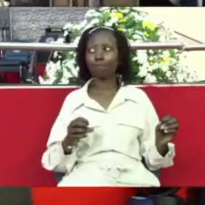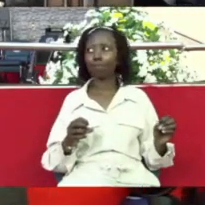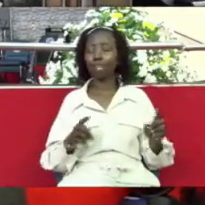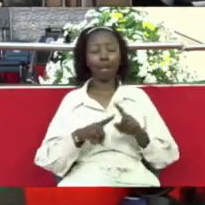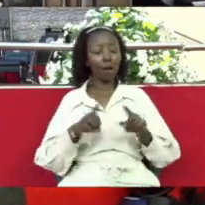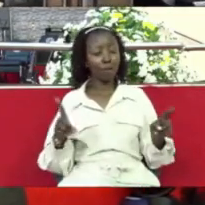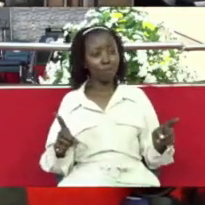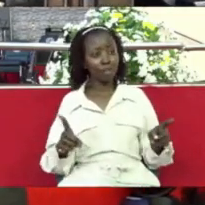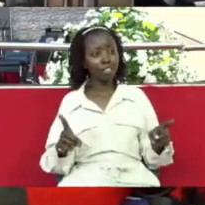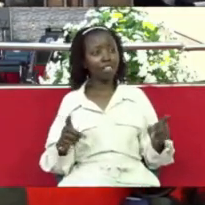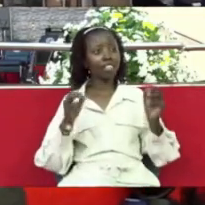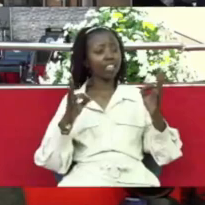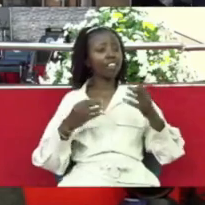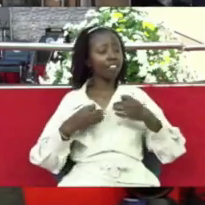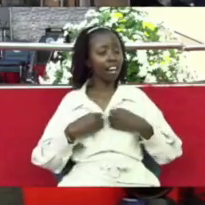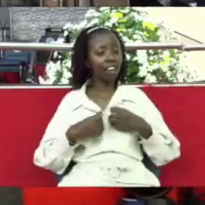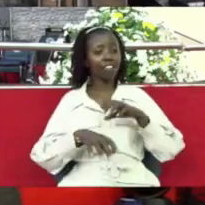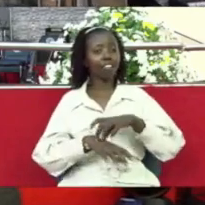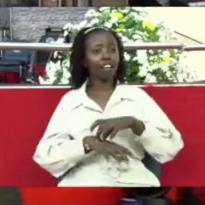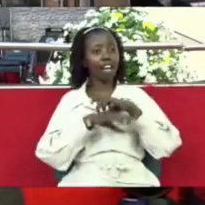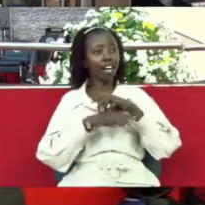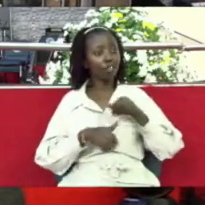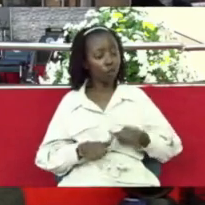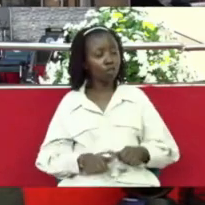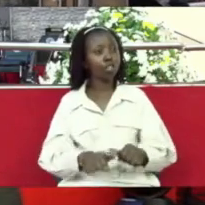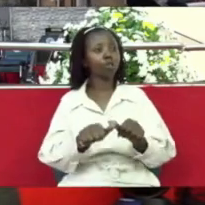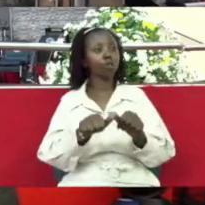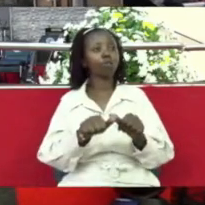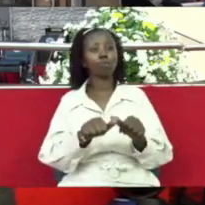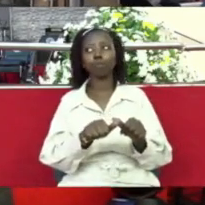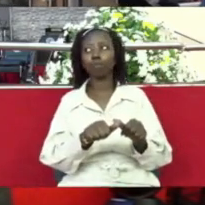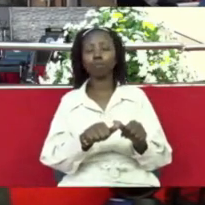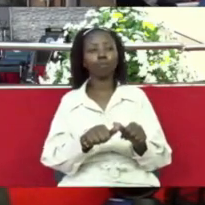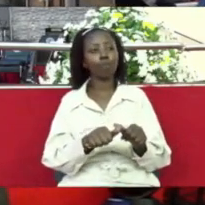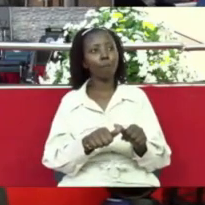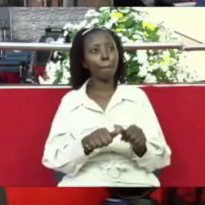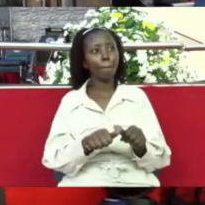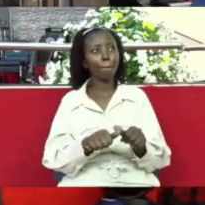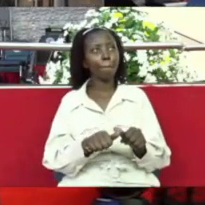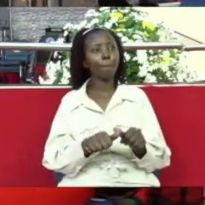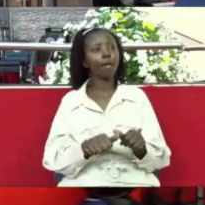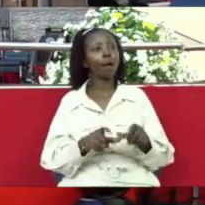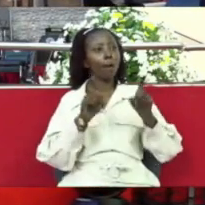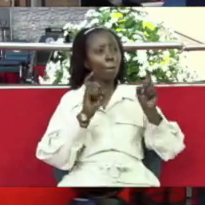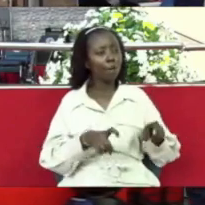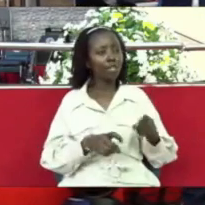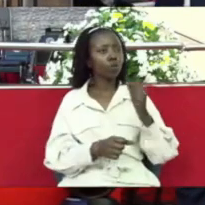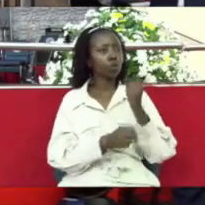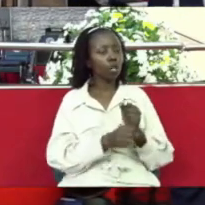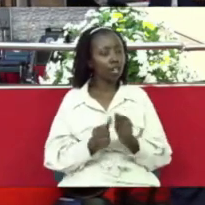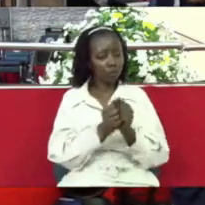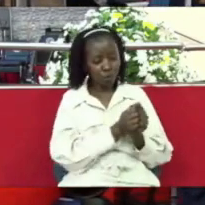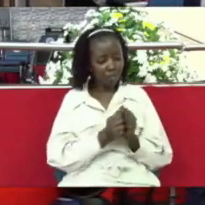we have an earth, kila wakati tunapo ardhi ama ulimwengu, we are going to have to cooperate with the earth sharti tutaungana